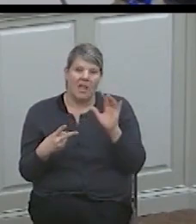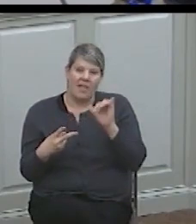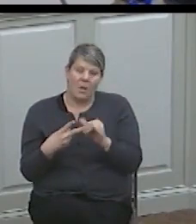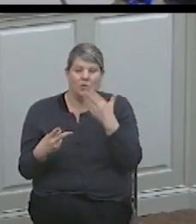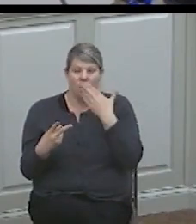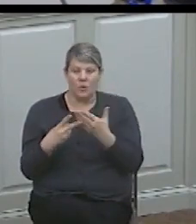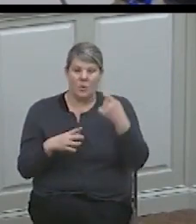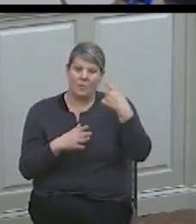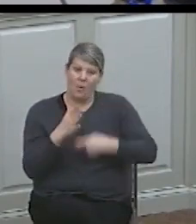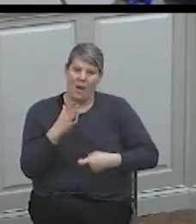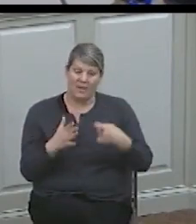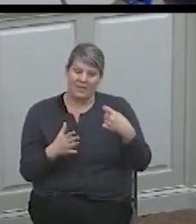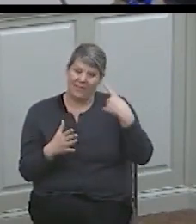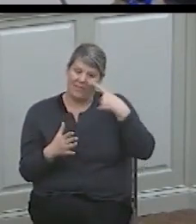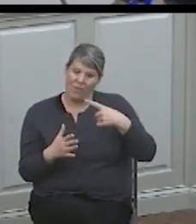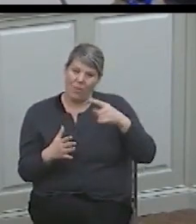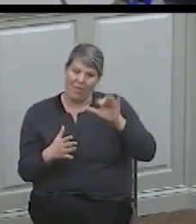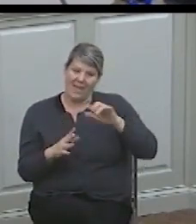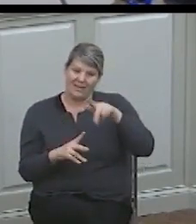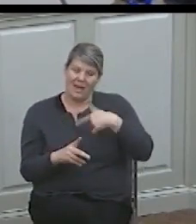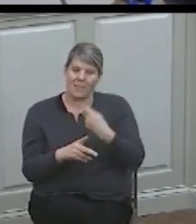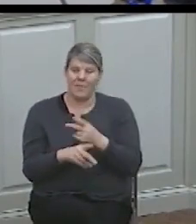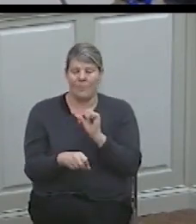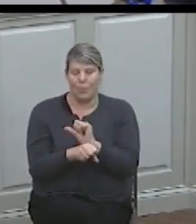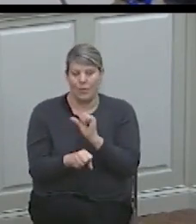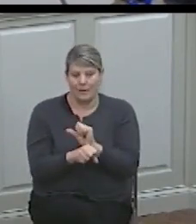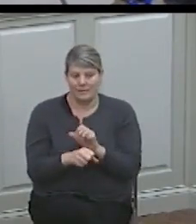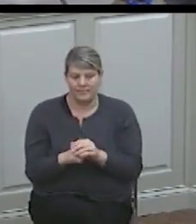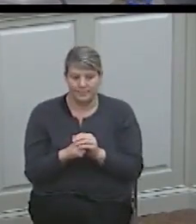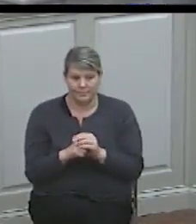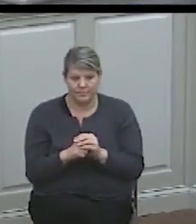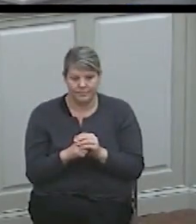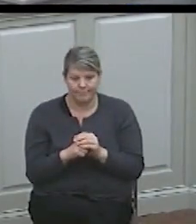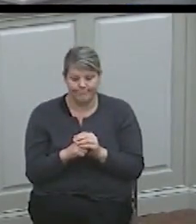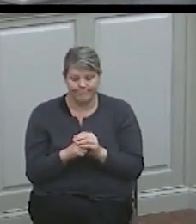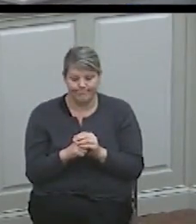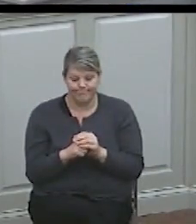he is proposing that we'll have done.